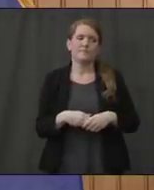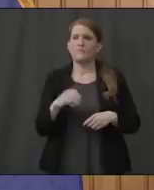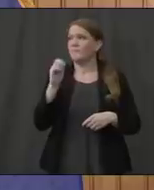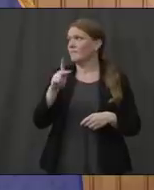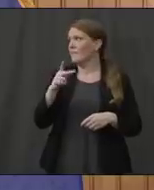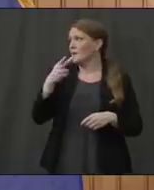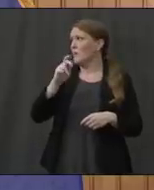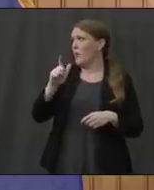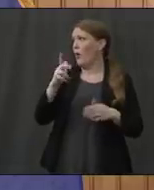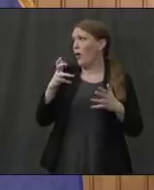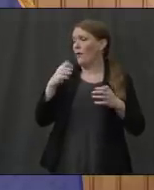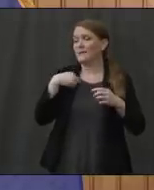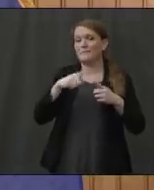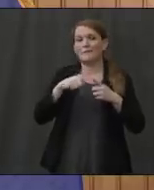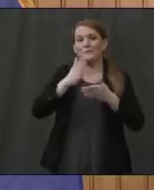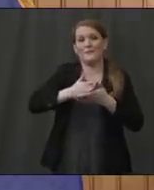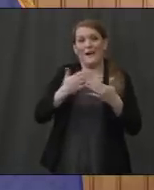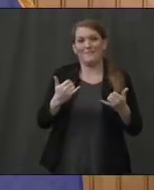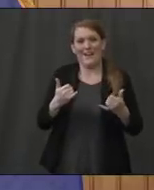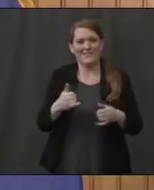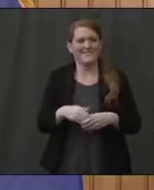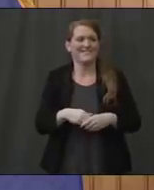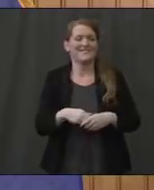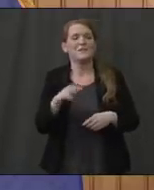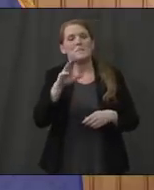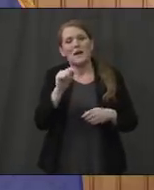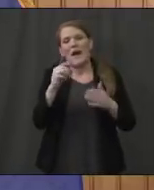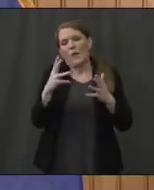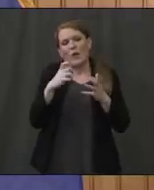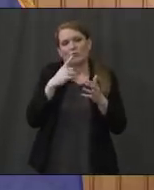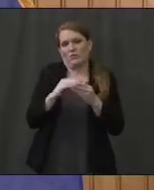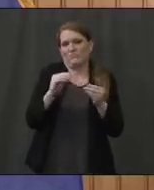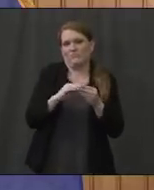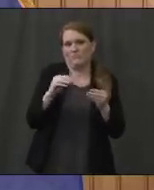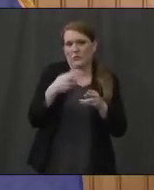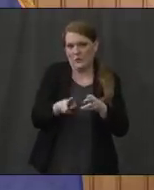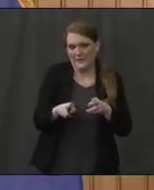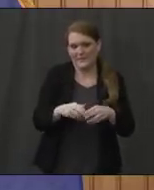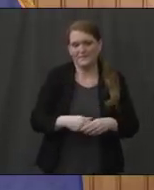this up, but I just want to say something.